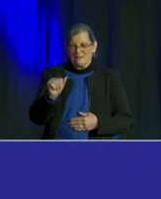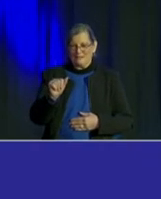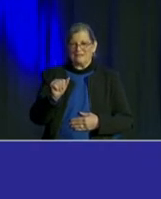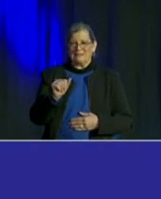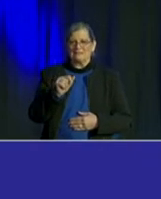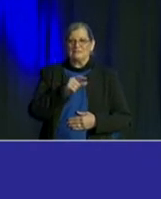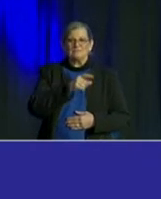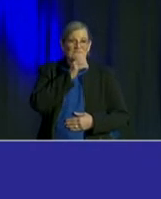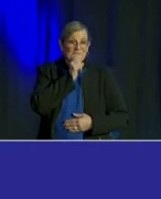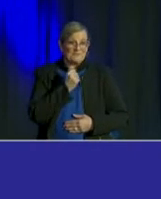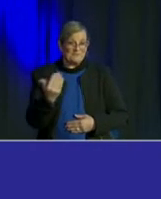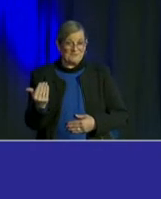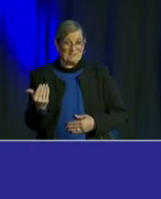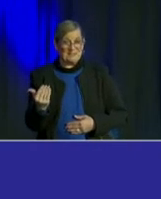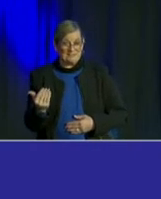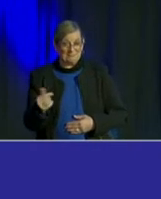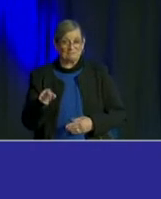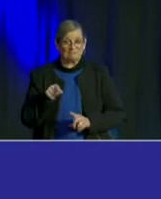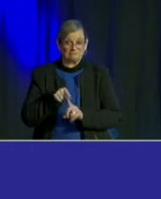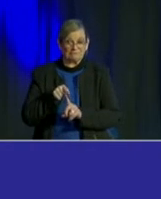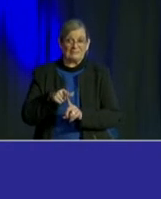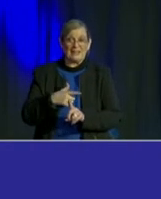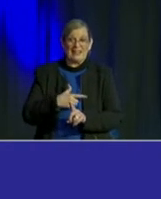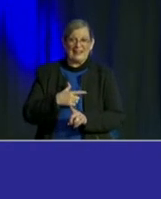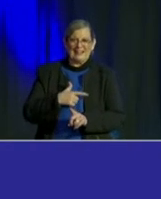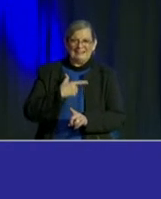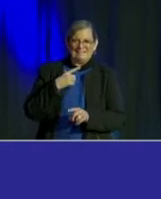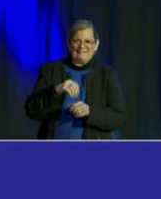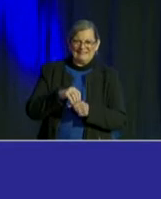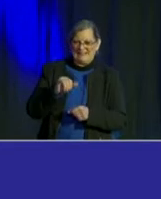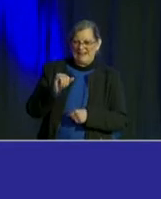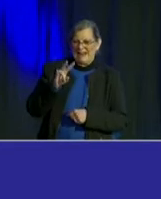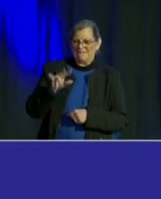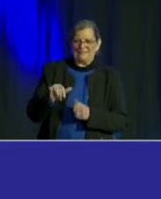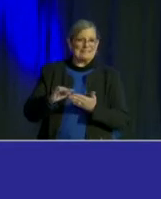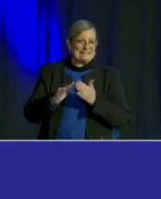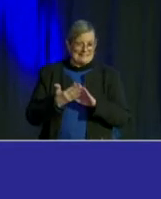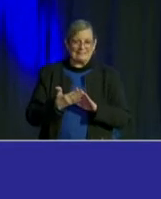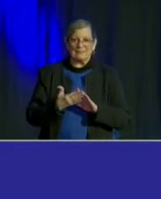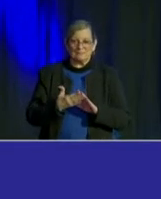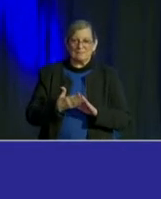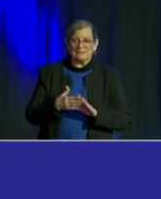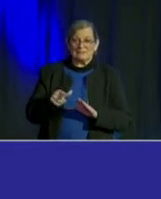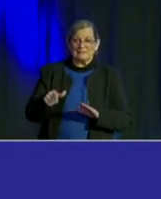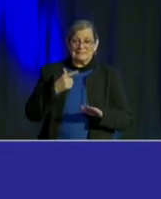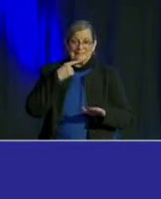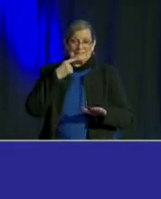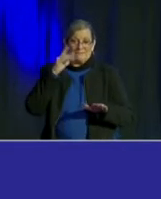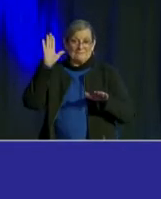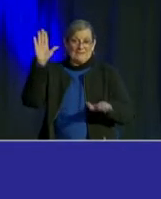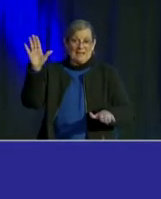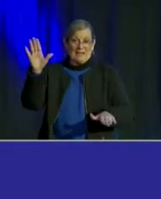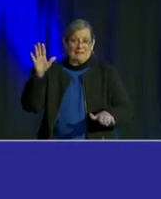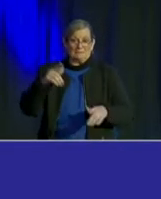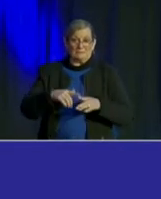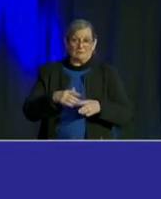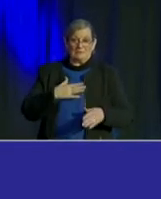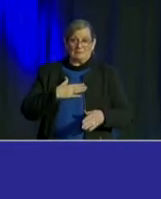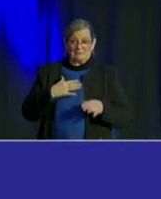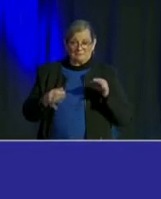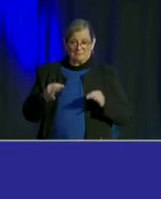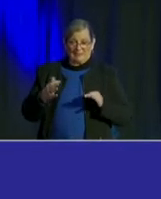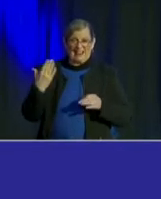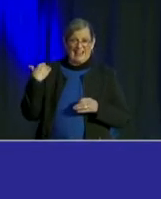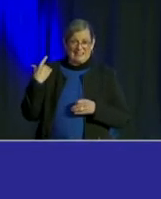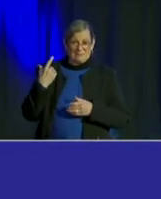she testified at my council hearing earlier this week. And in that testimony, she talked about a site that DemPed has